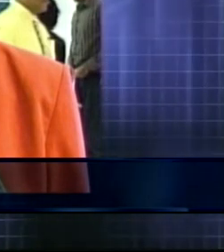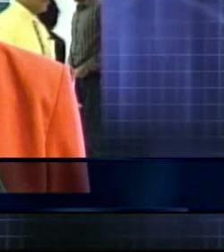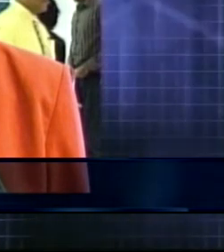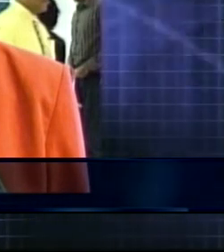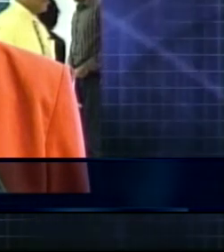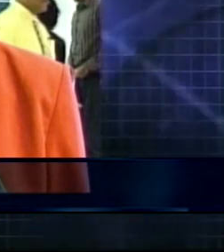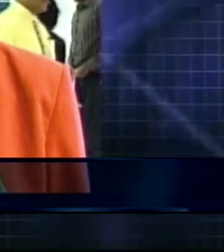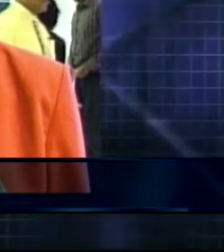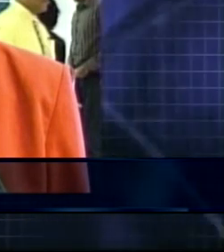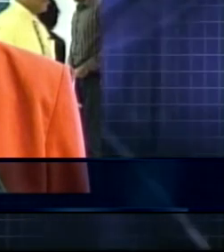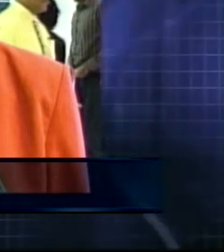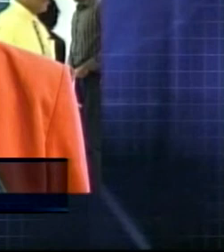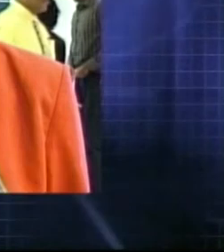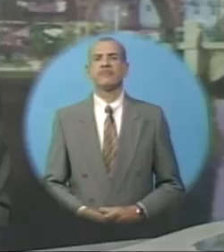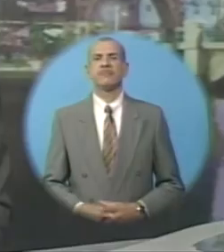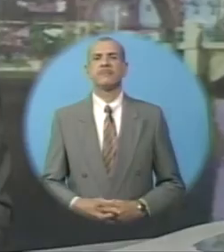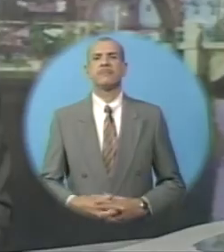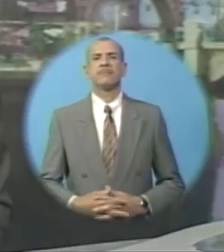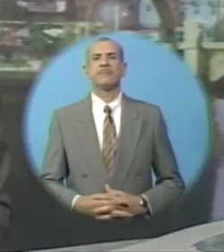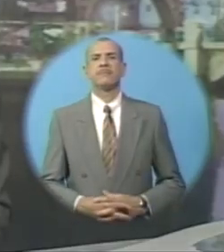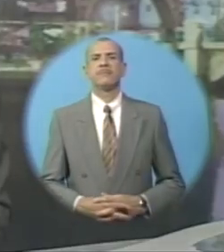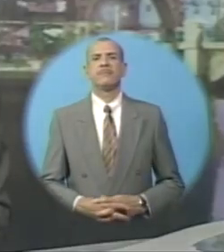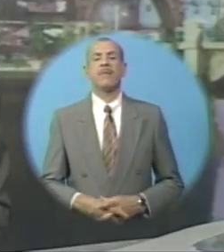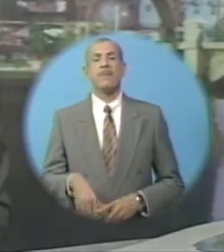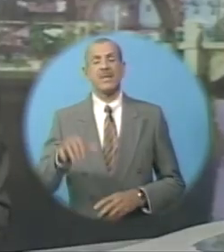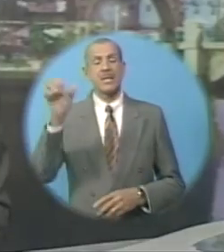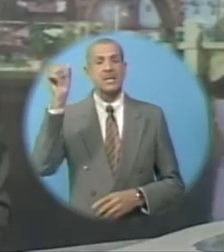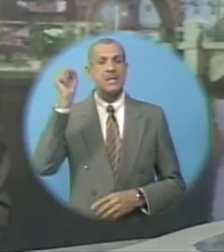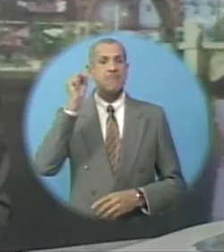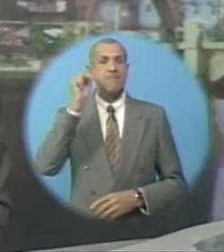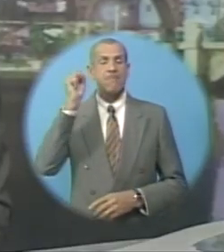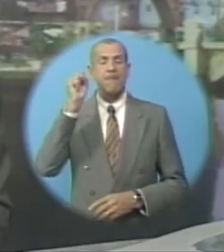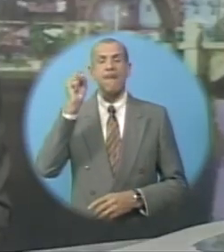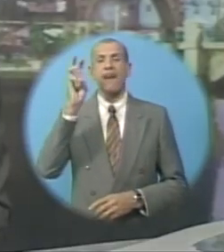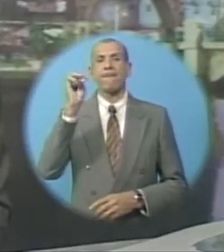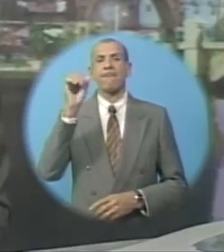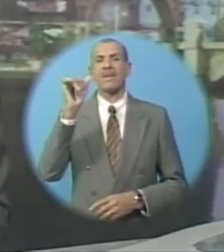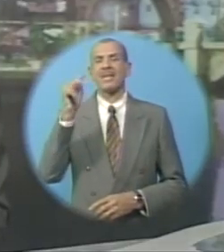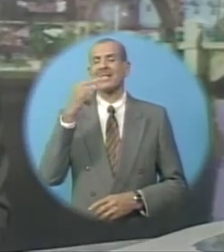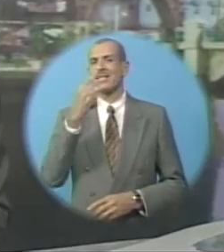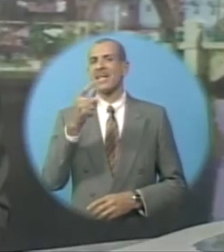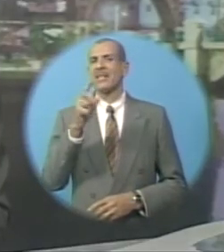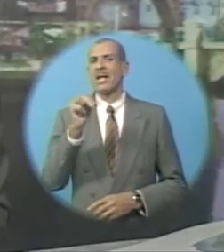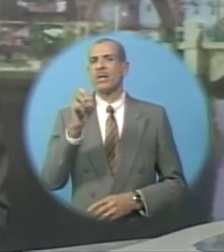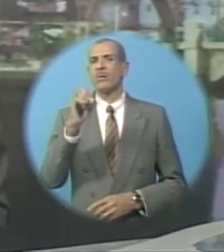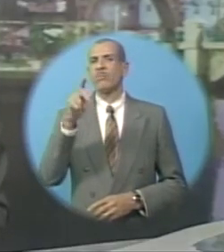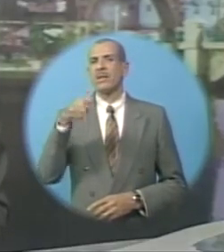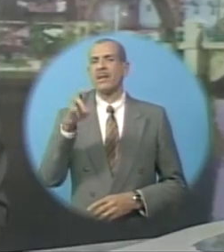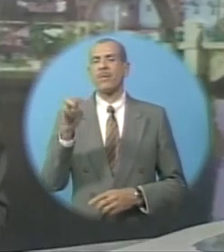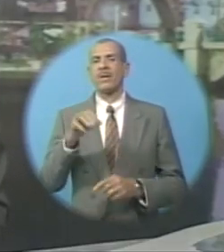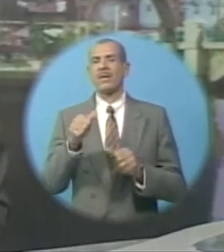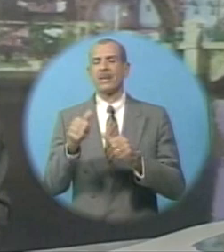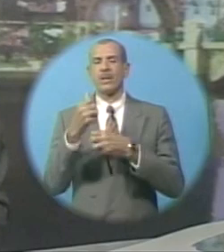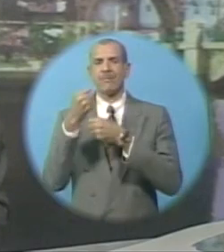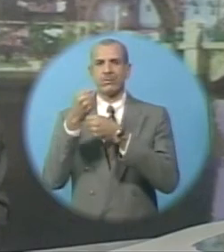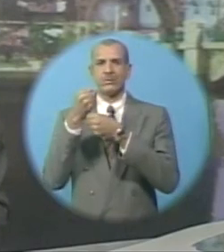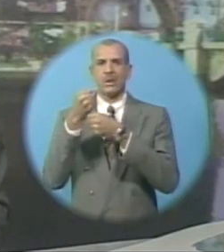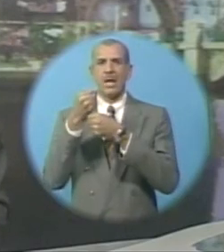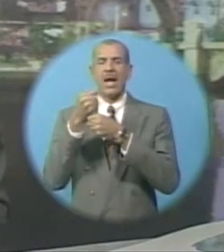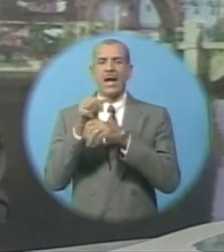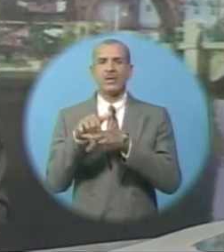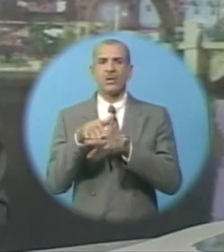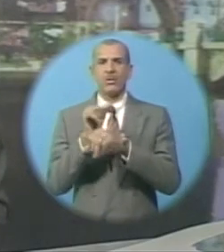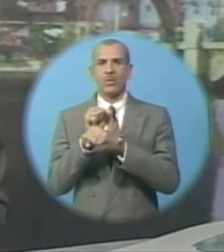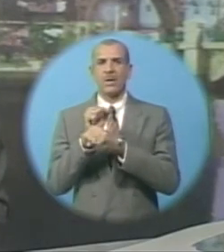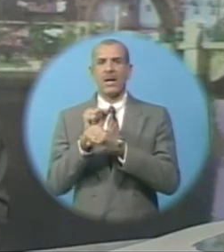201 Qualifications Order. Ms. Smith says the NUPW will continue its industrial action and go slow